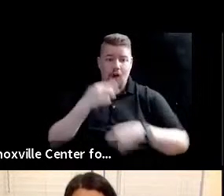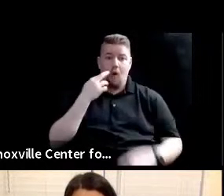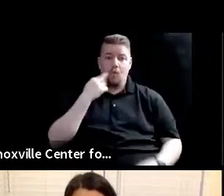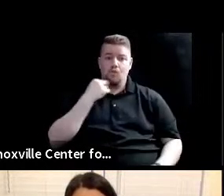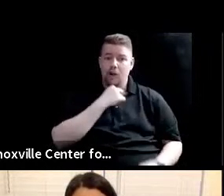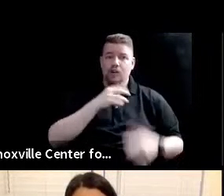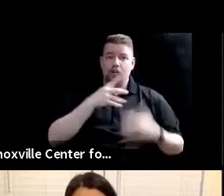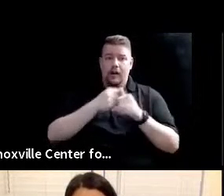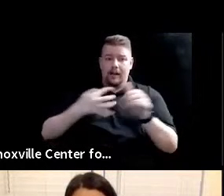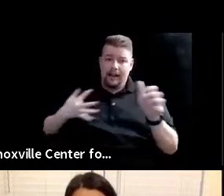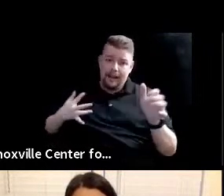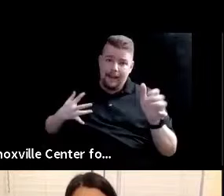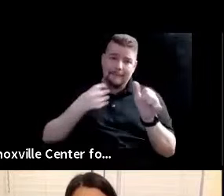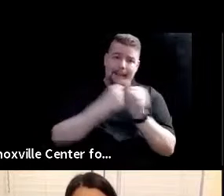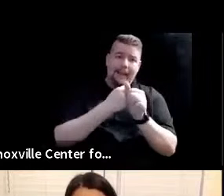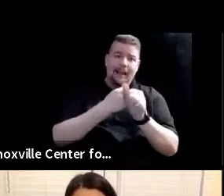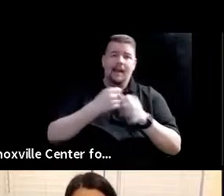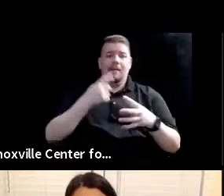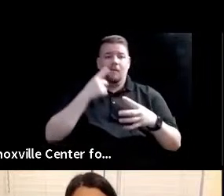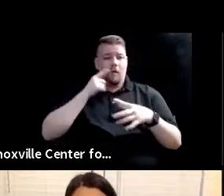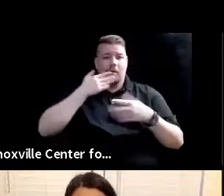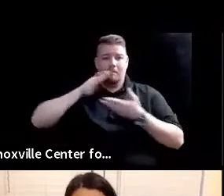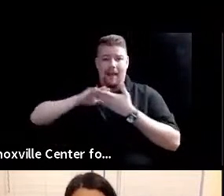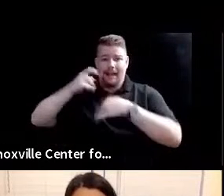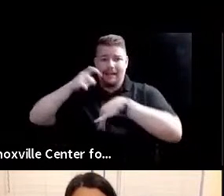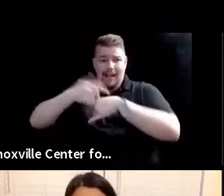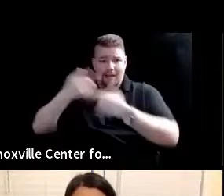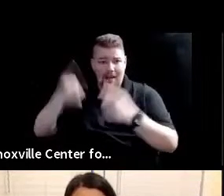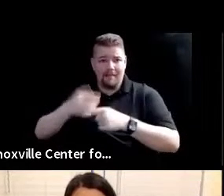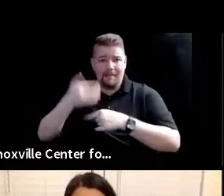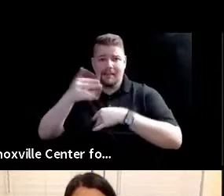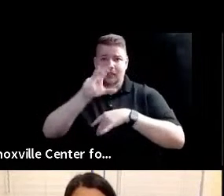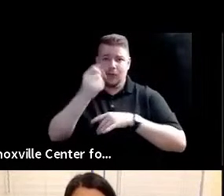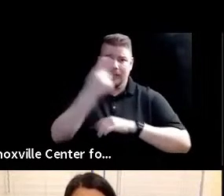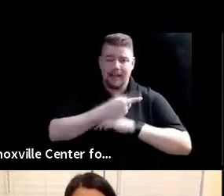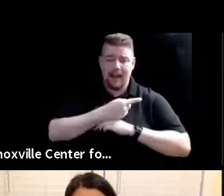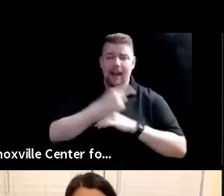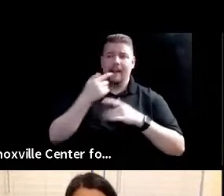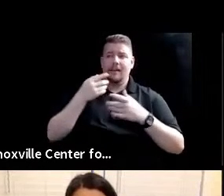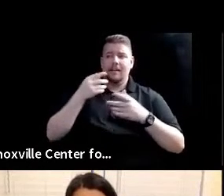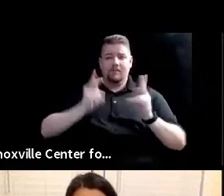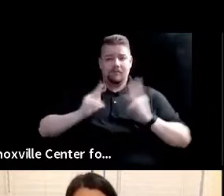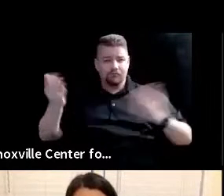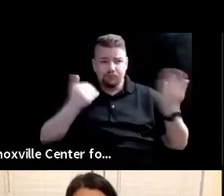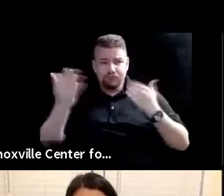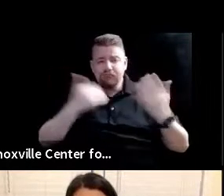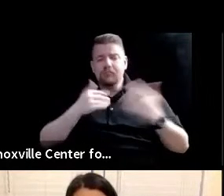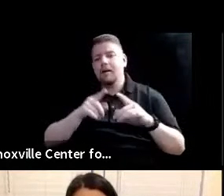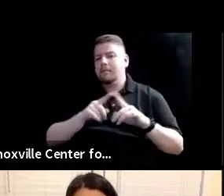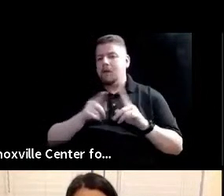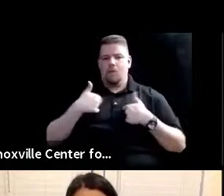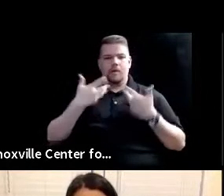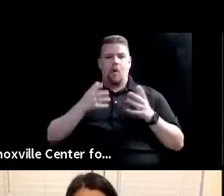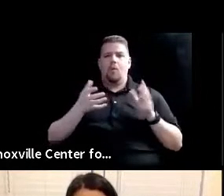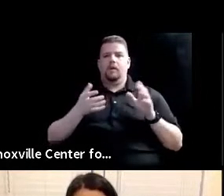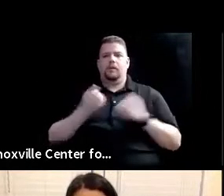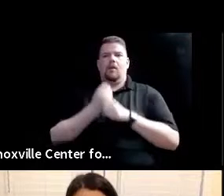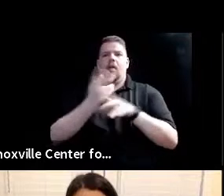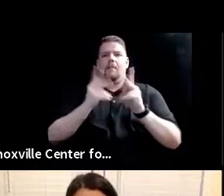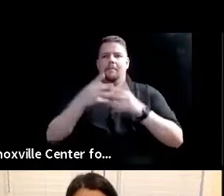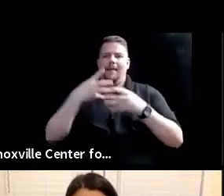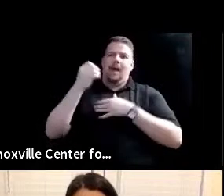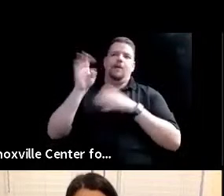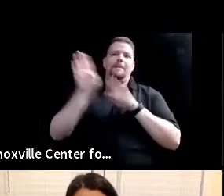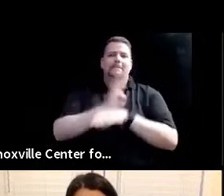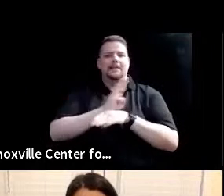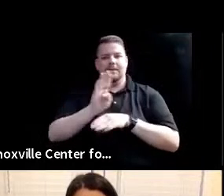to make up for bad times, the next 30 days. And we don't want to put people out of business, but